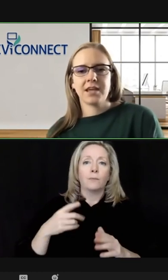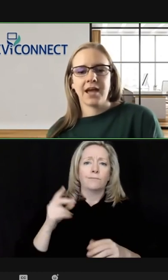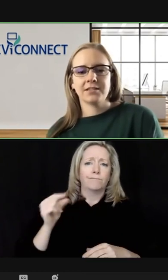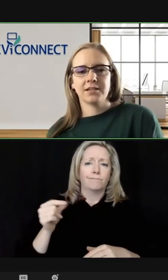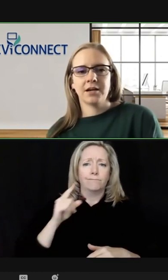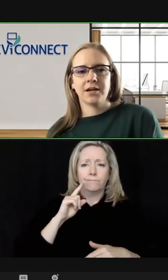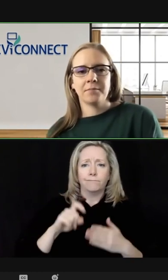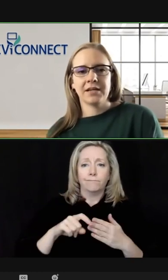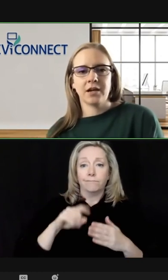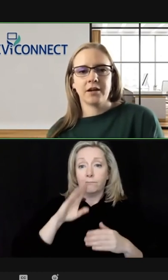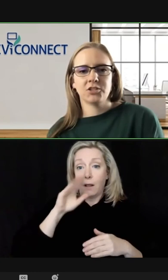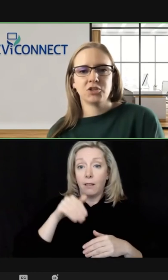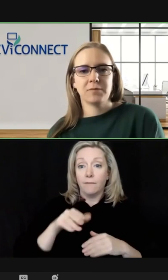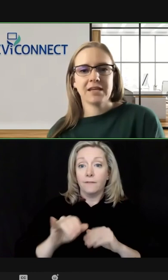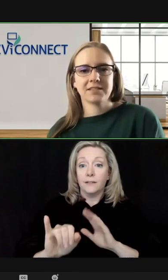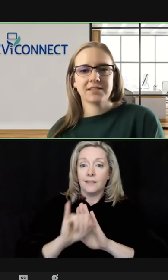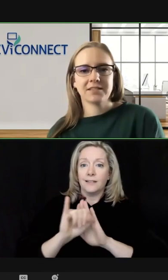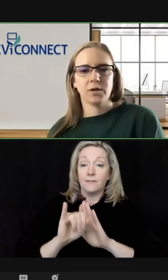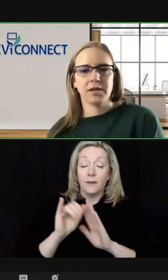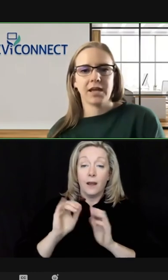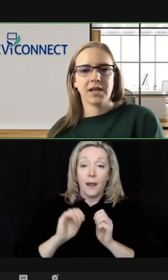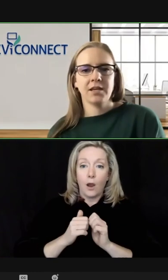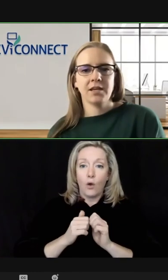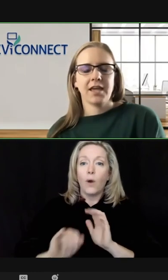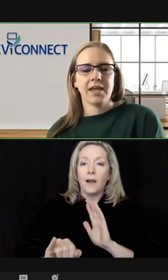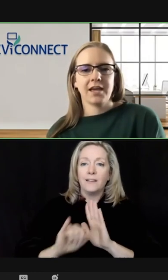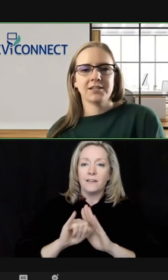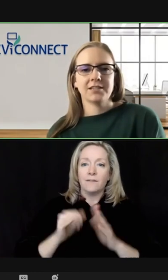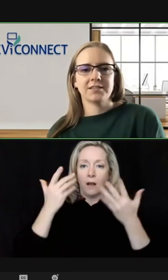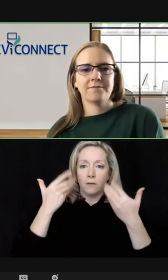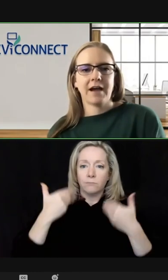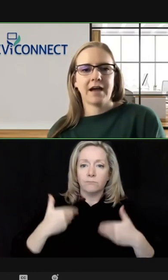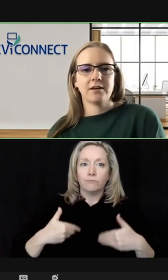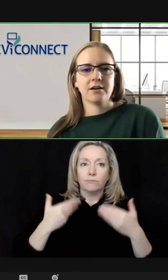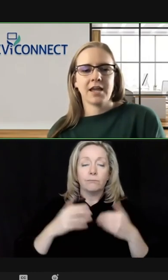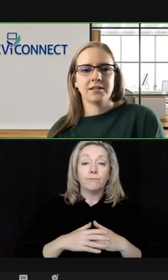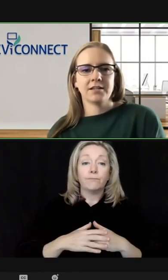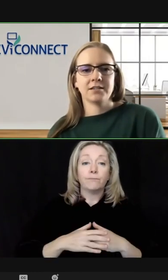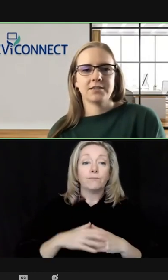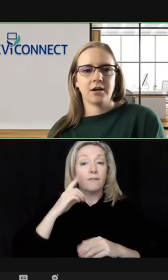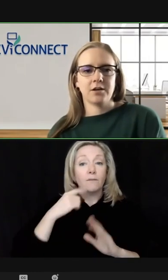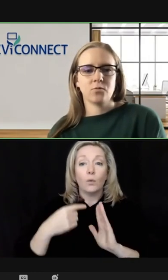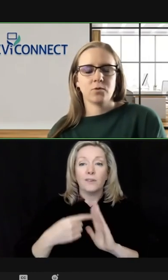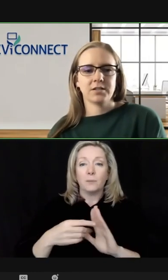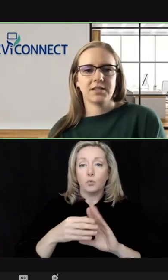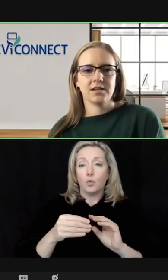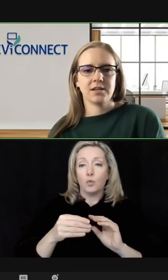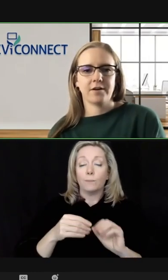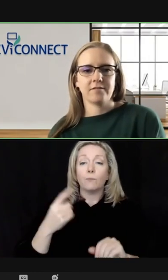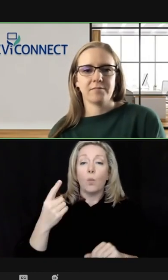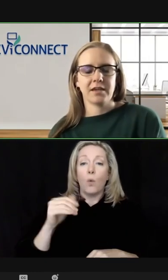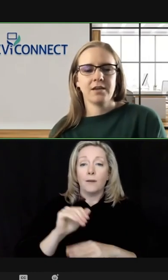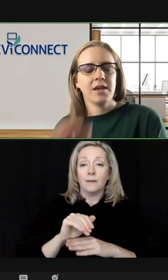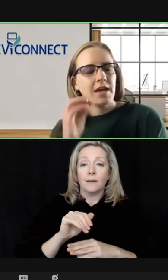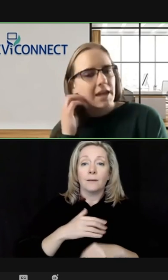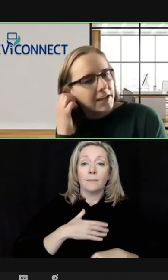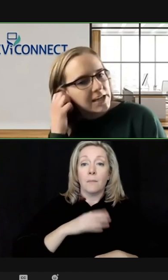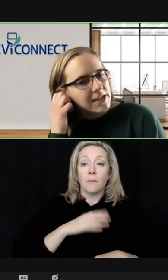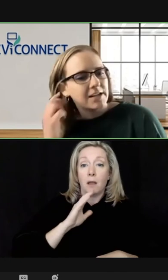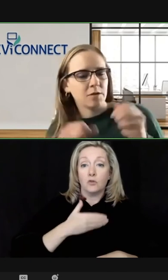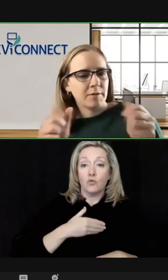I was sitting at my daughter's gymnastics class one night, and this father and son were sitting in front of